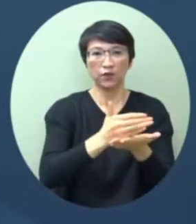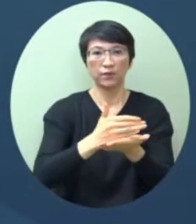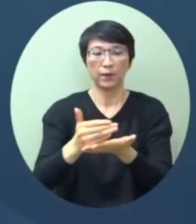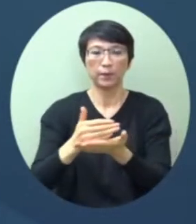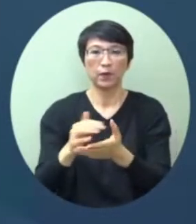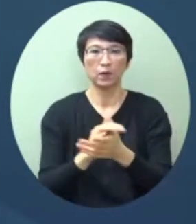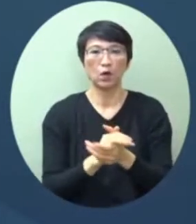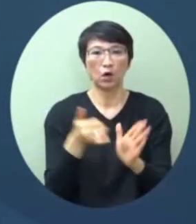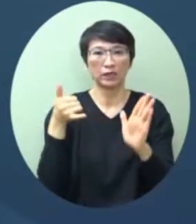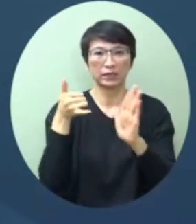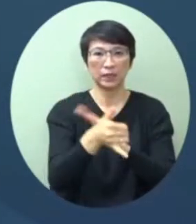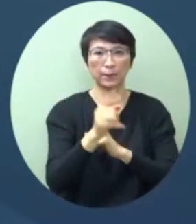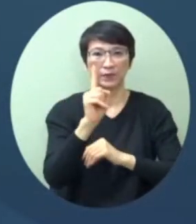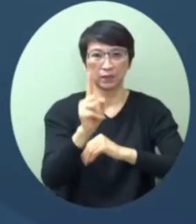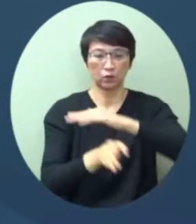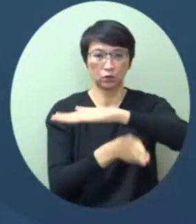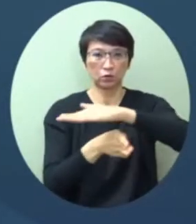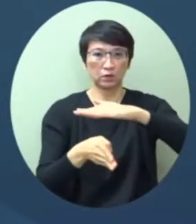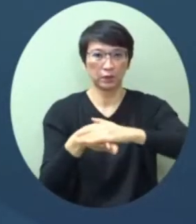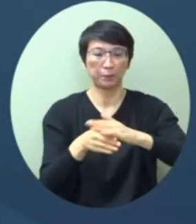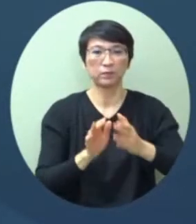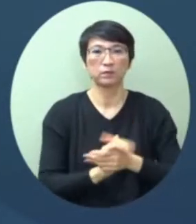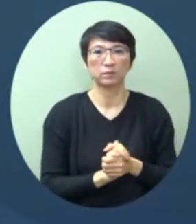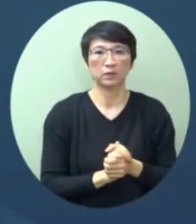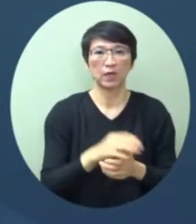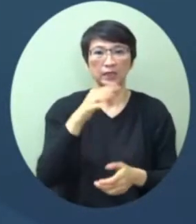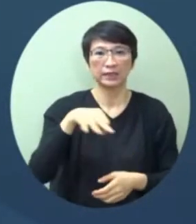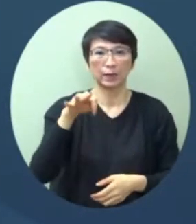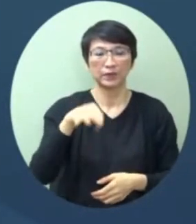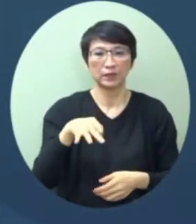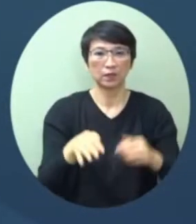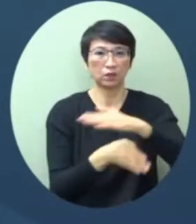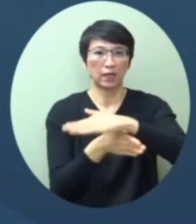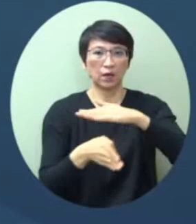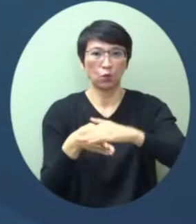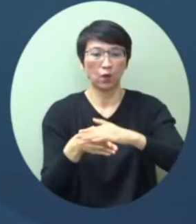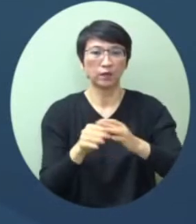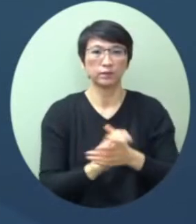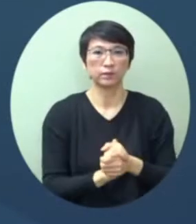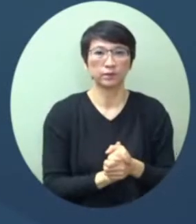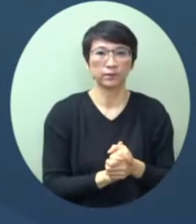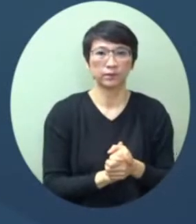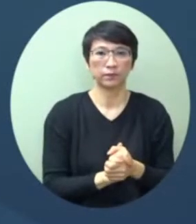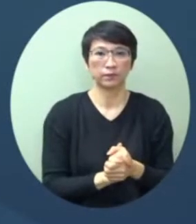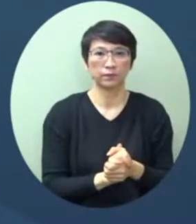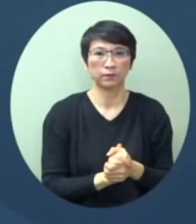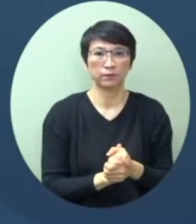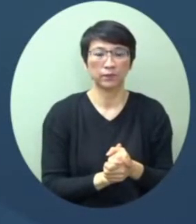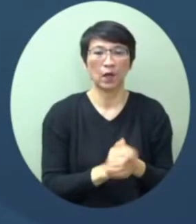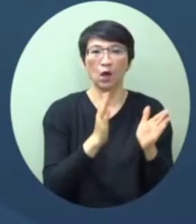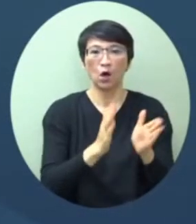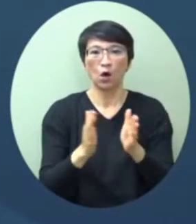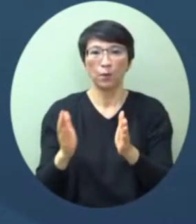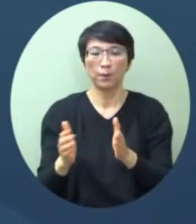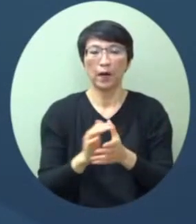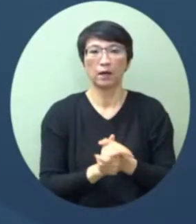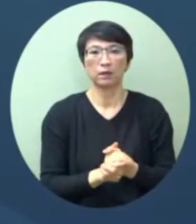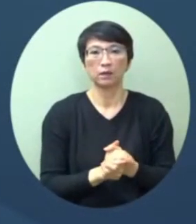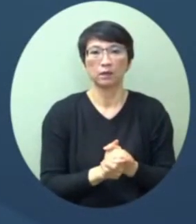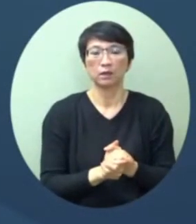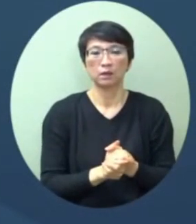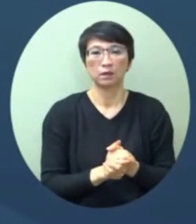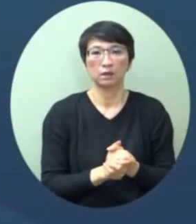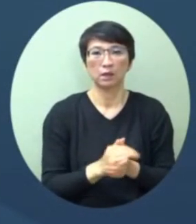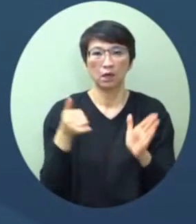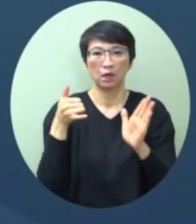would require the same family to be allocated to one unit. So 3,000 units or